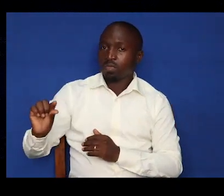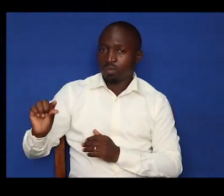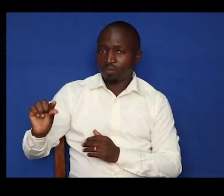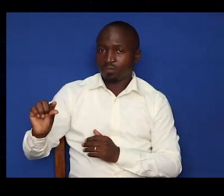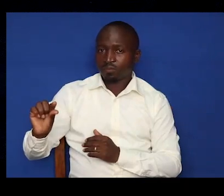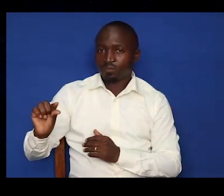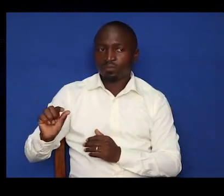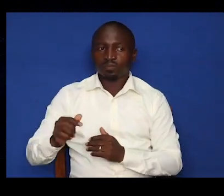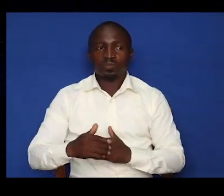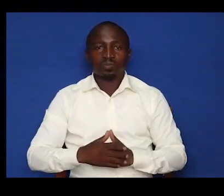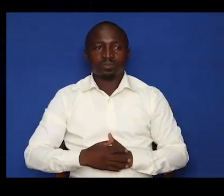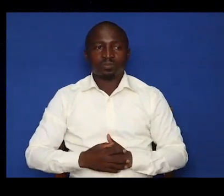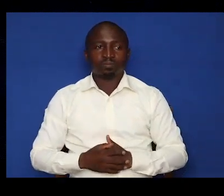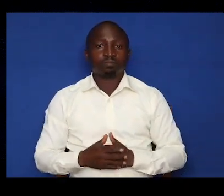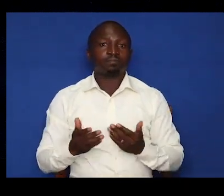minerals.